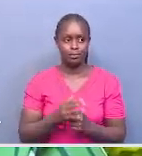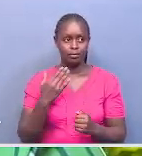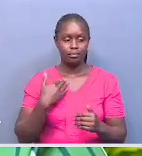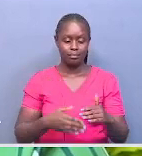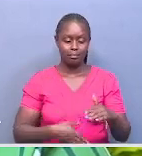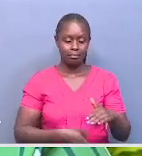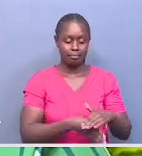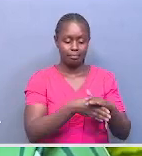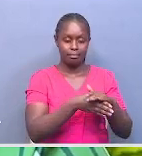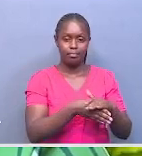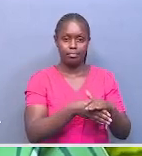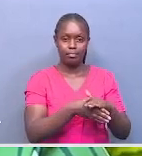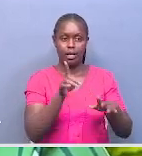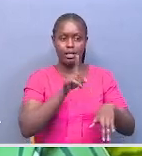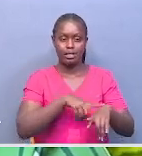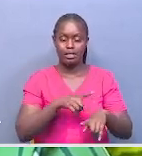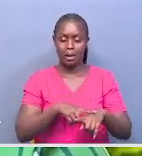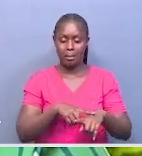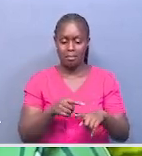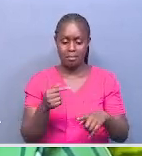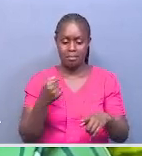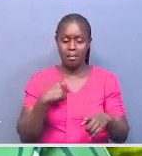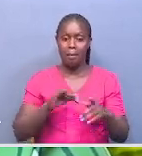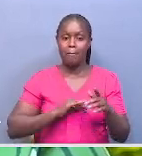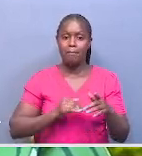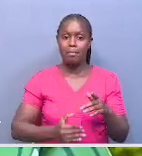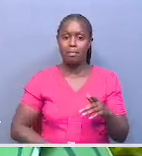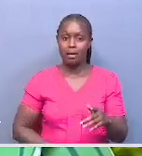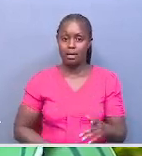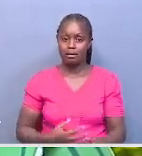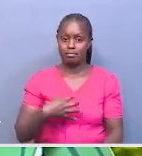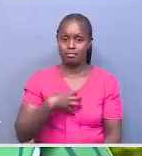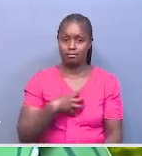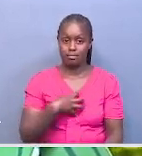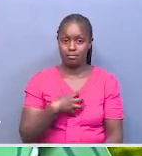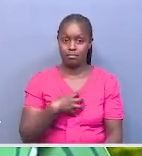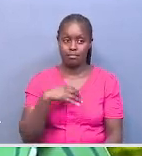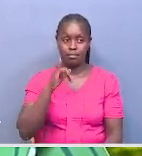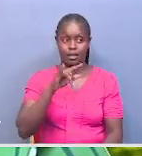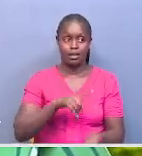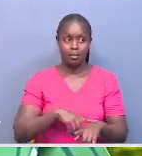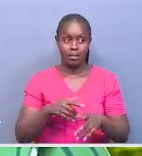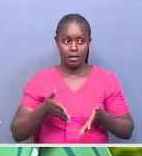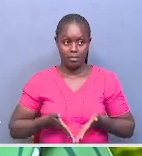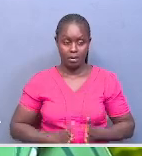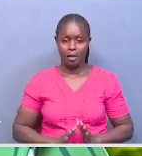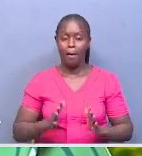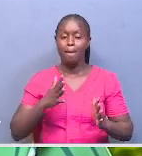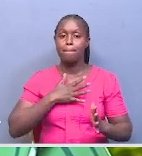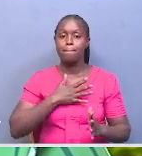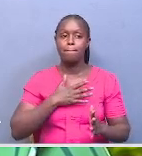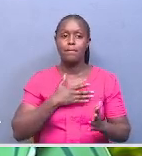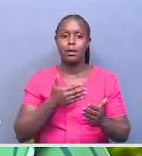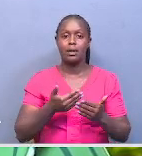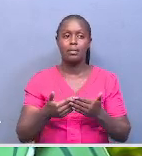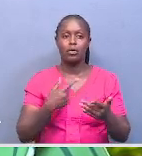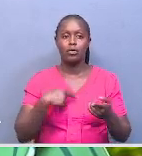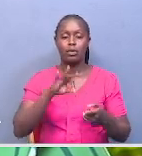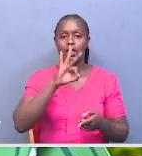I was nursing a premature baby. I gave birth to my baby when she was